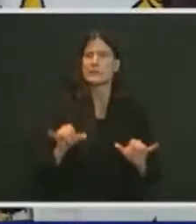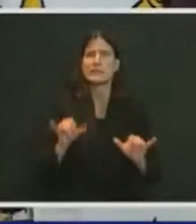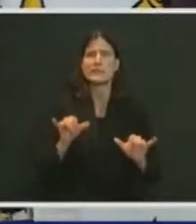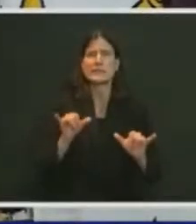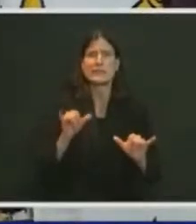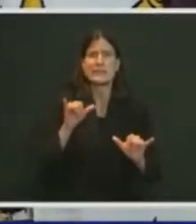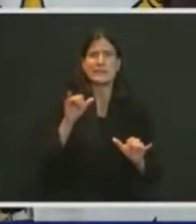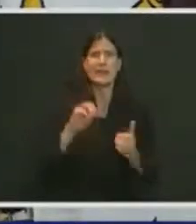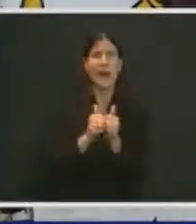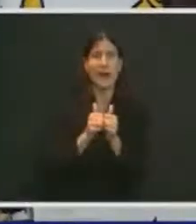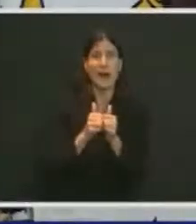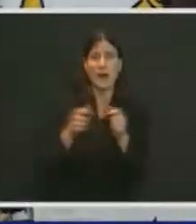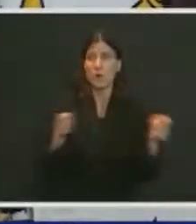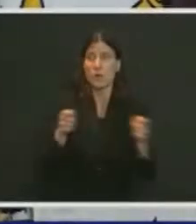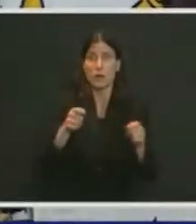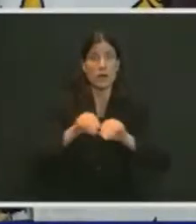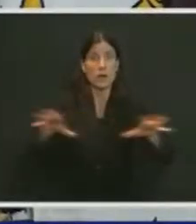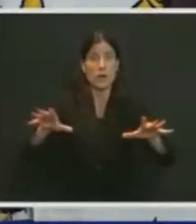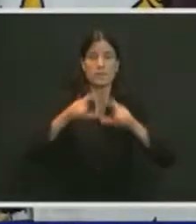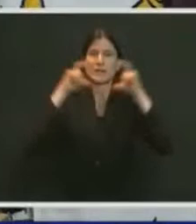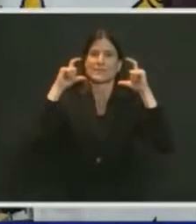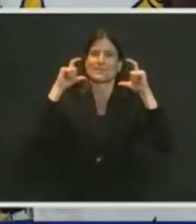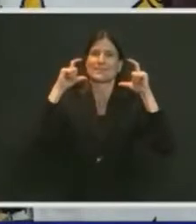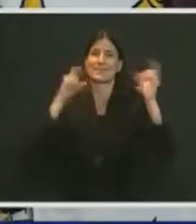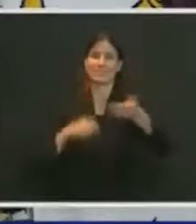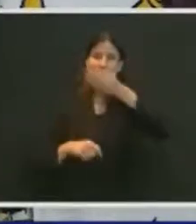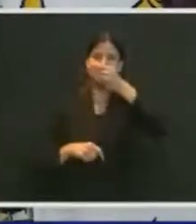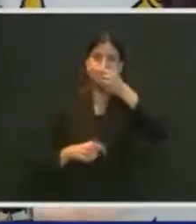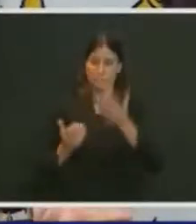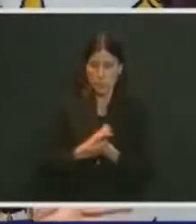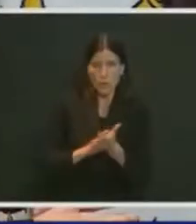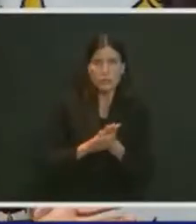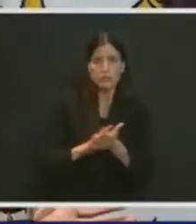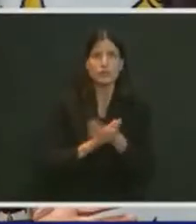value. If we wash our hands, big impact.